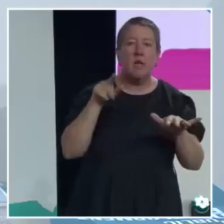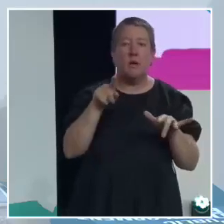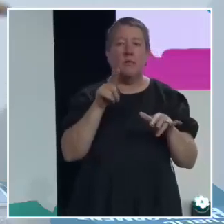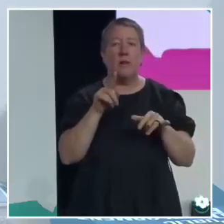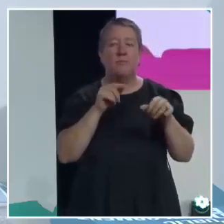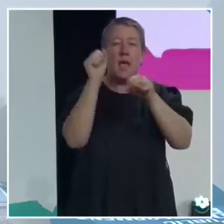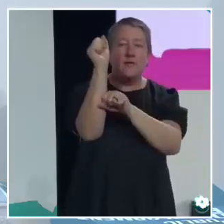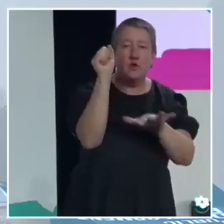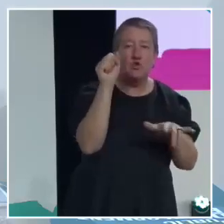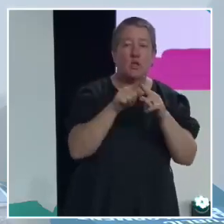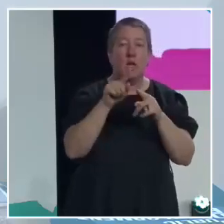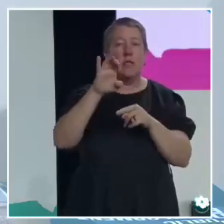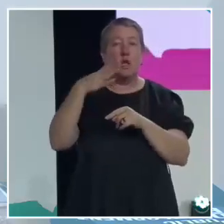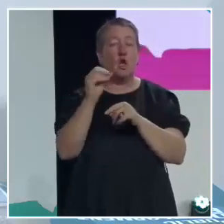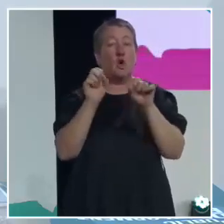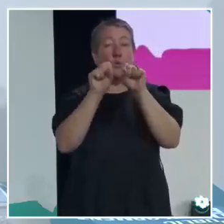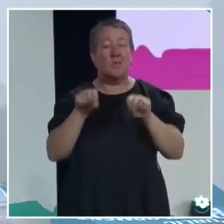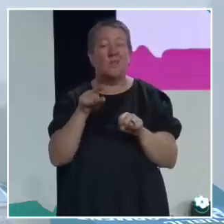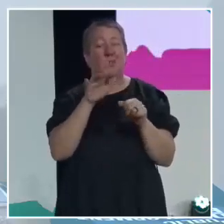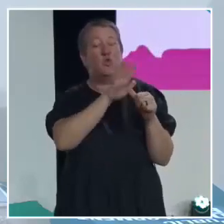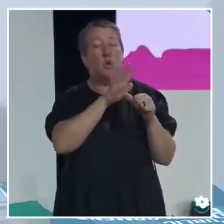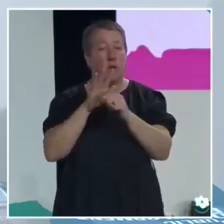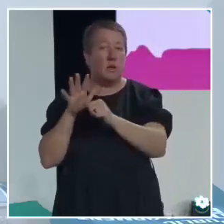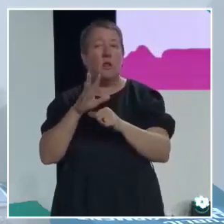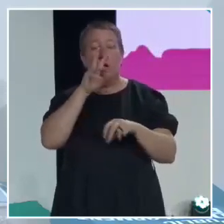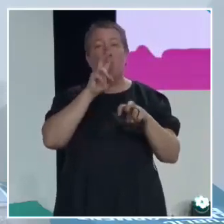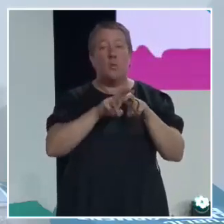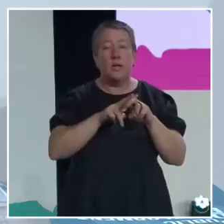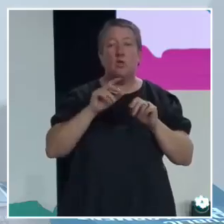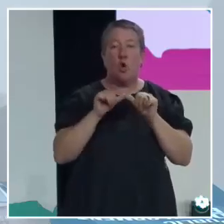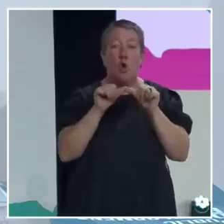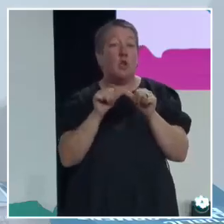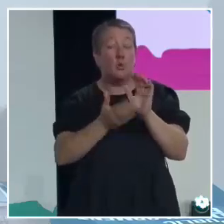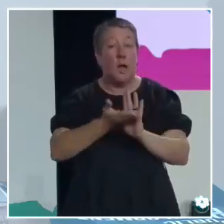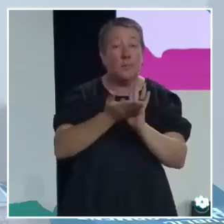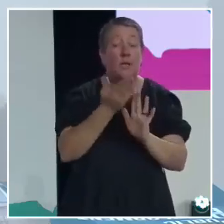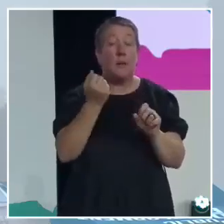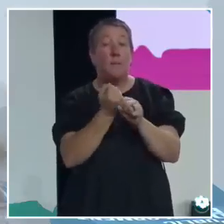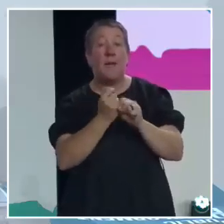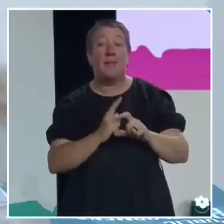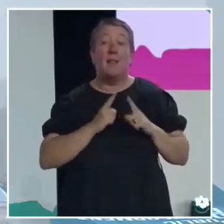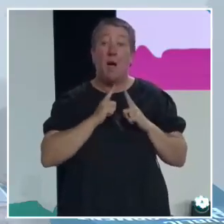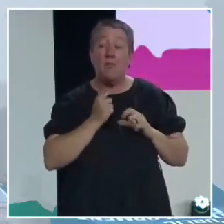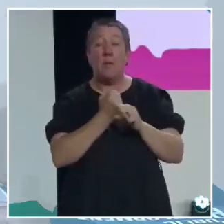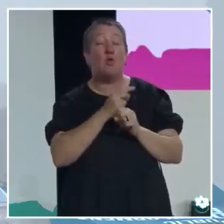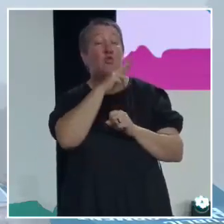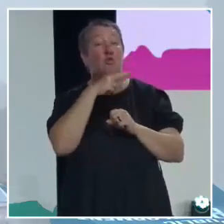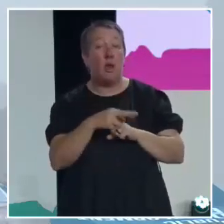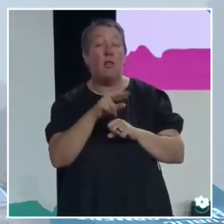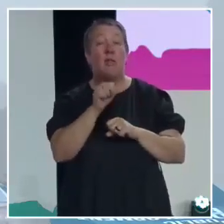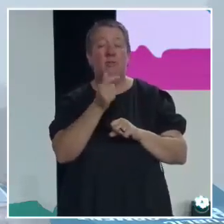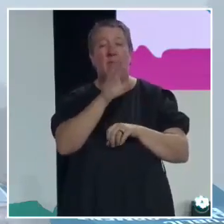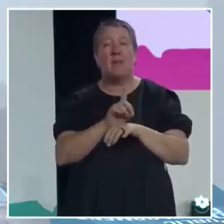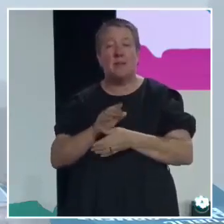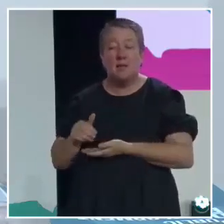the ecosystem is critical. We need to continue to update it and make it live and real, and then gather the data